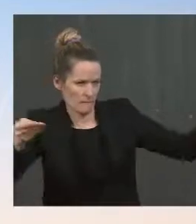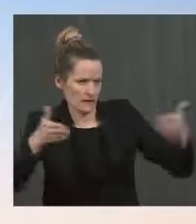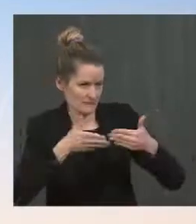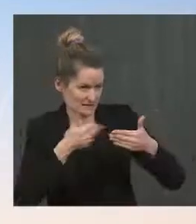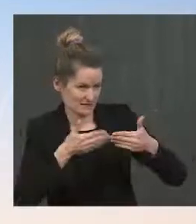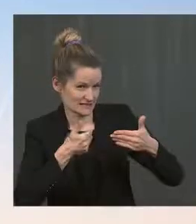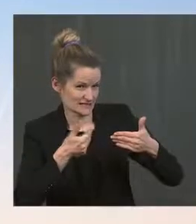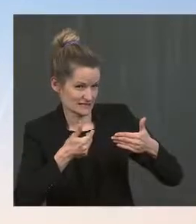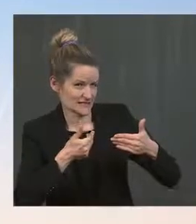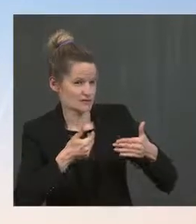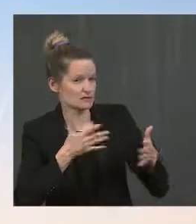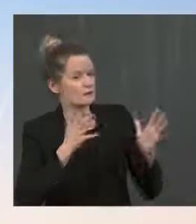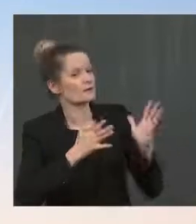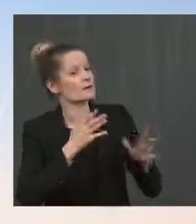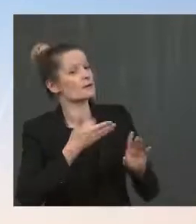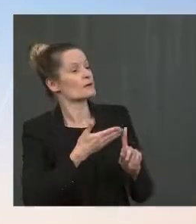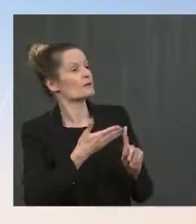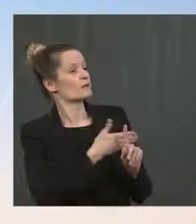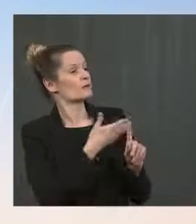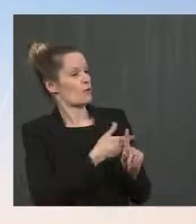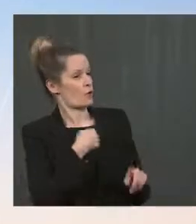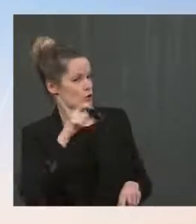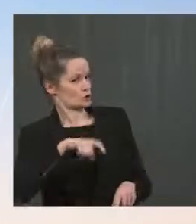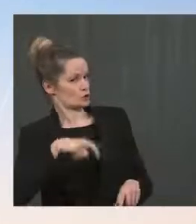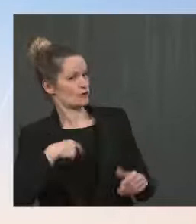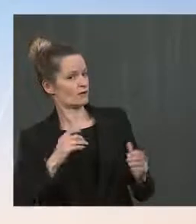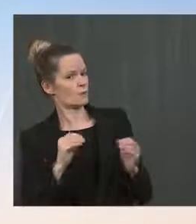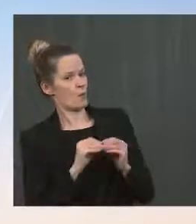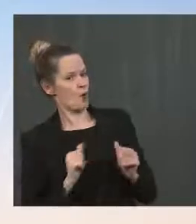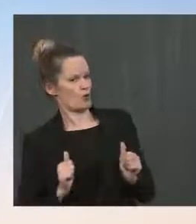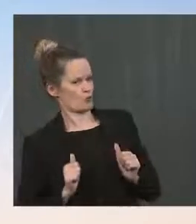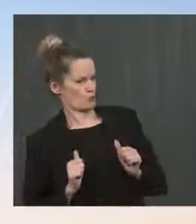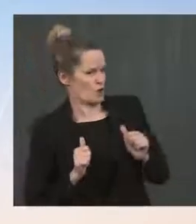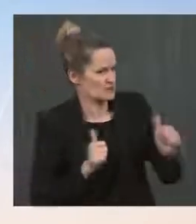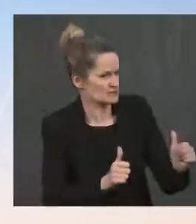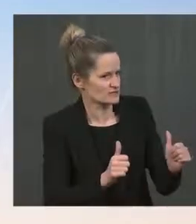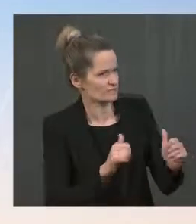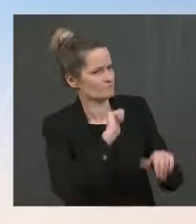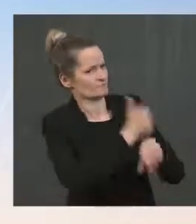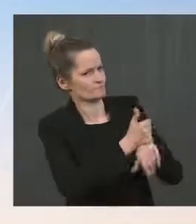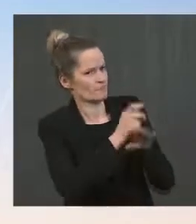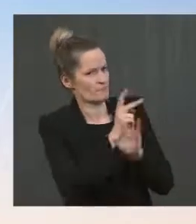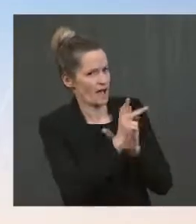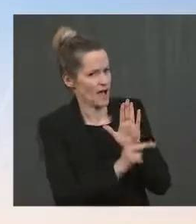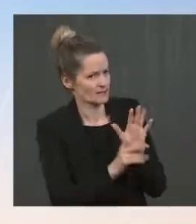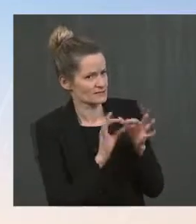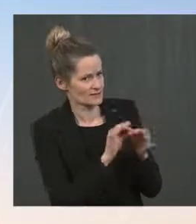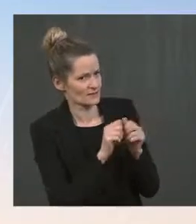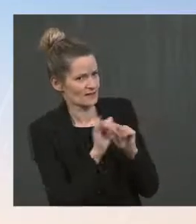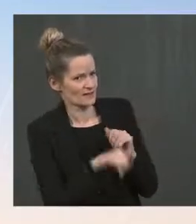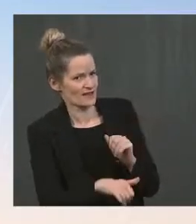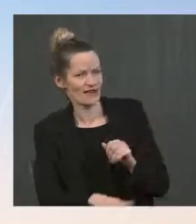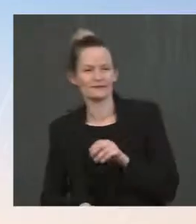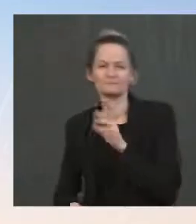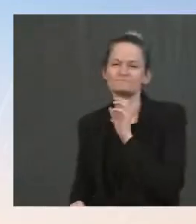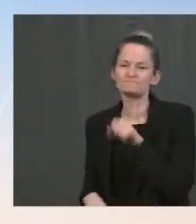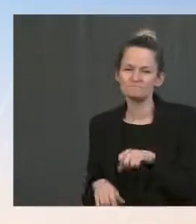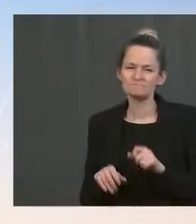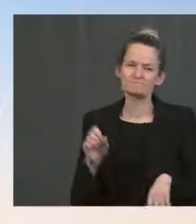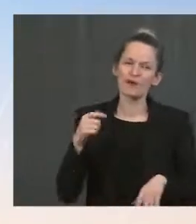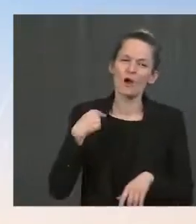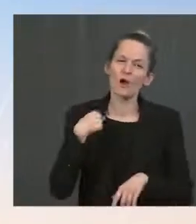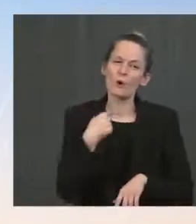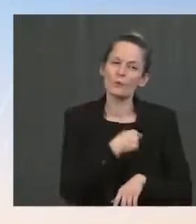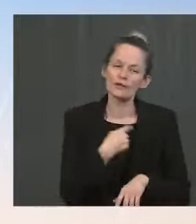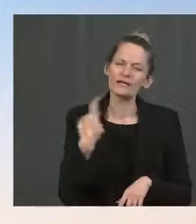to pursuing policies like that? Well, we have seen, yes, they're not only popular, but they are also effective. We've